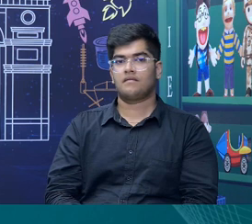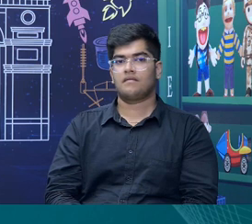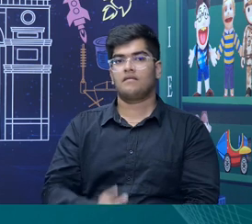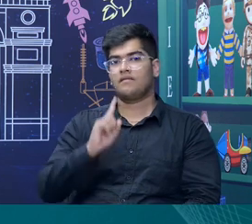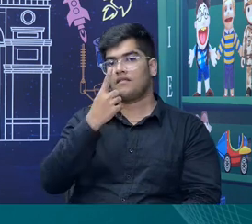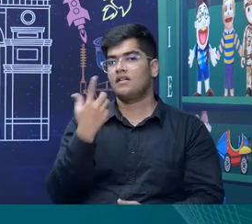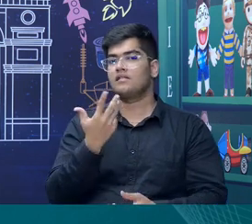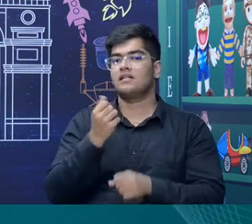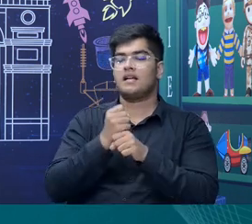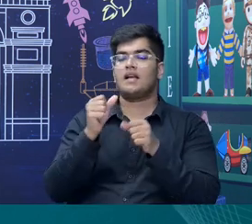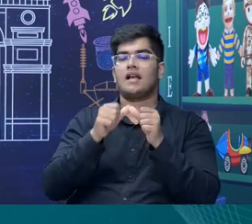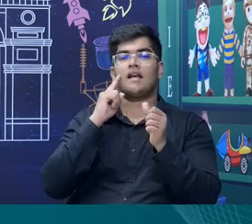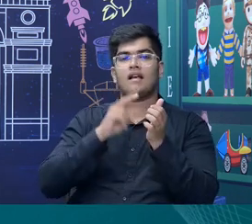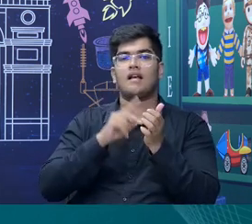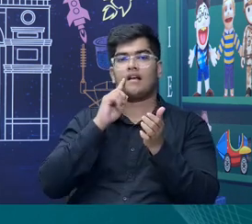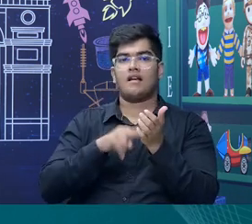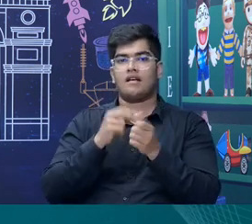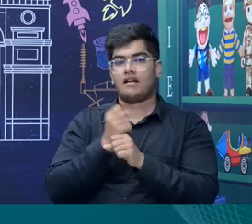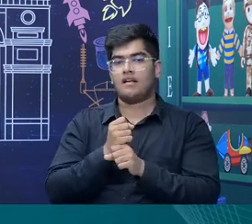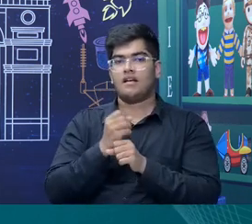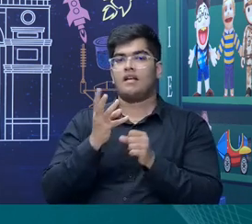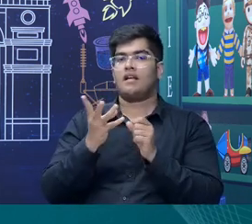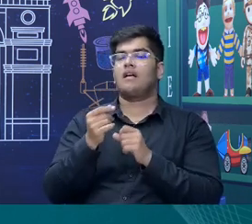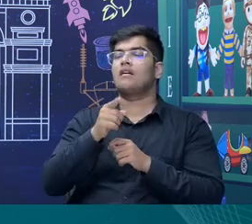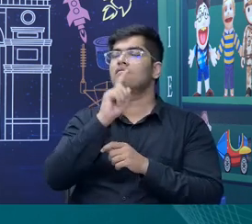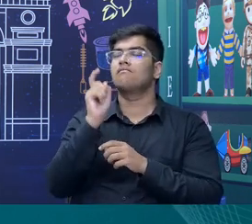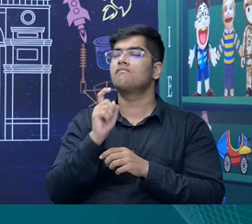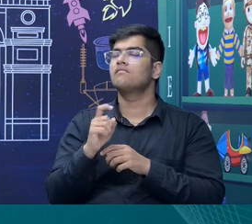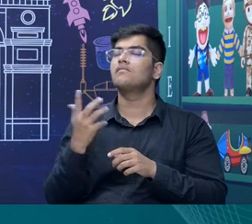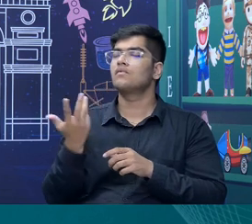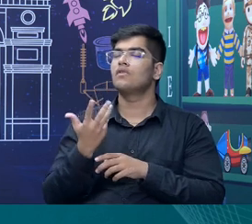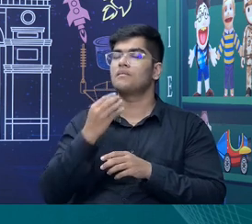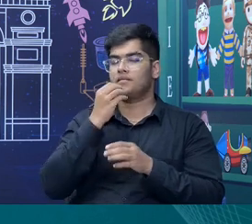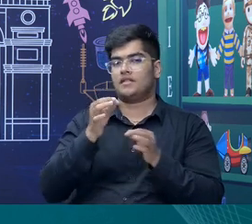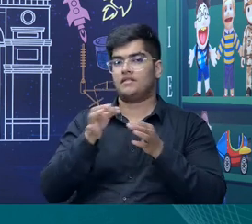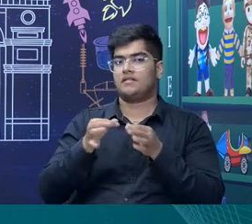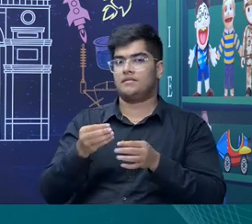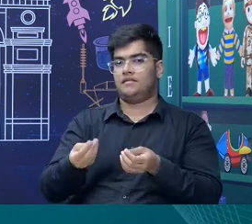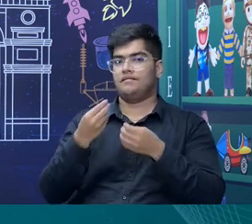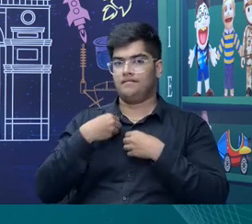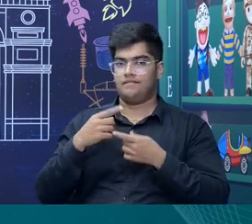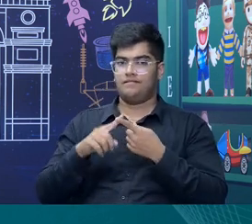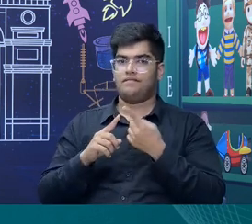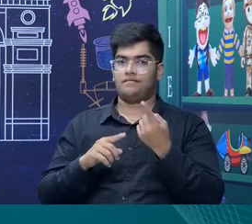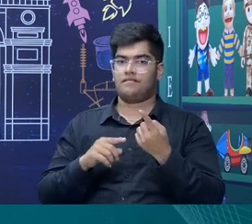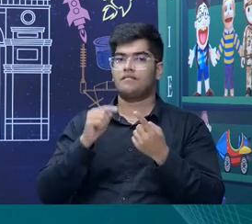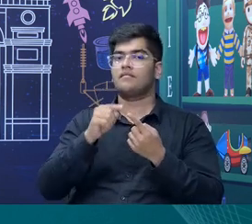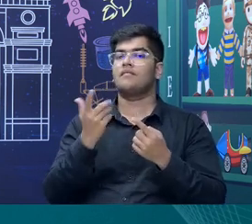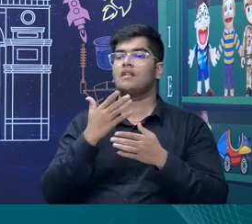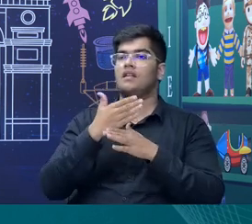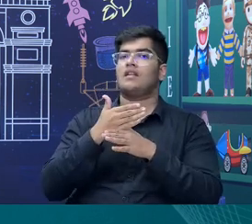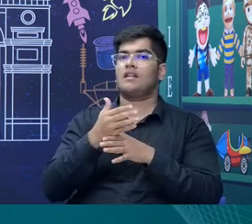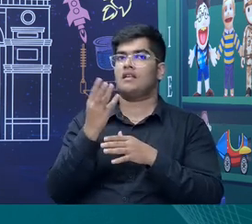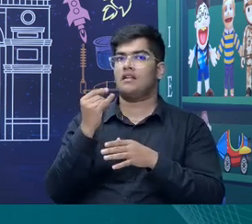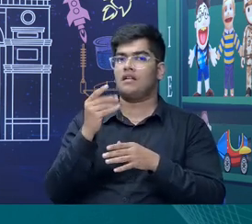what is gaining ratio just now we have discussed what is gaining ratio this is the ratio or this